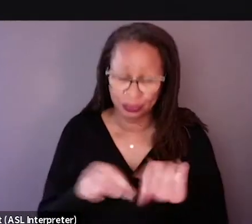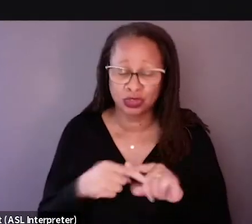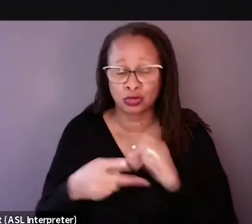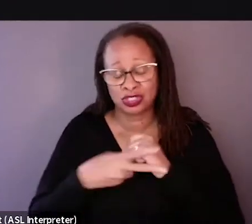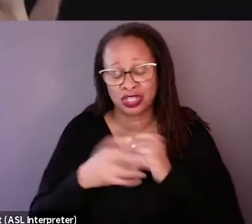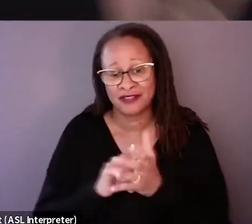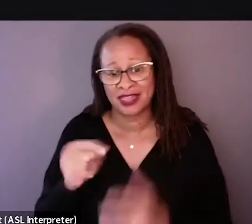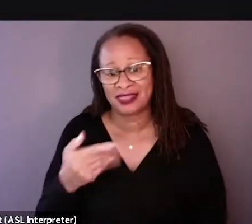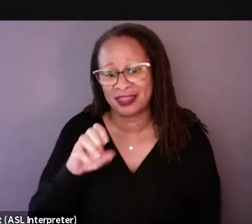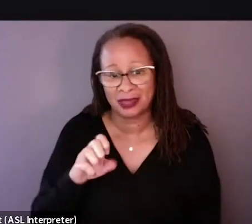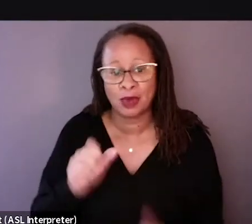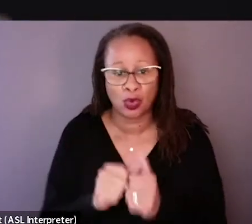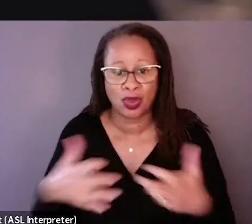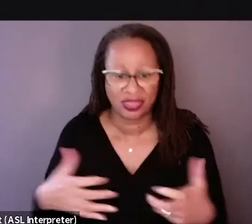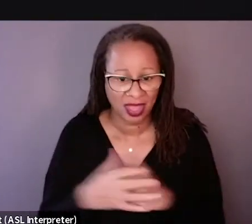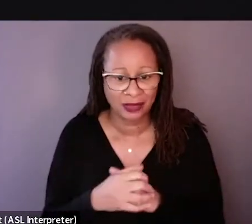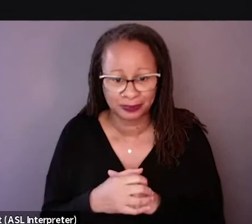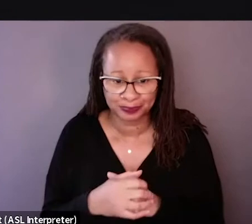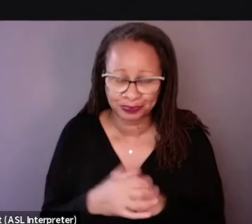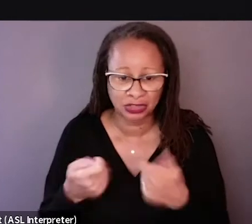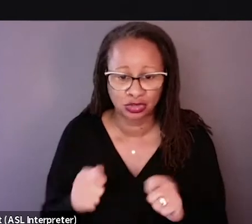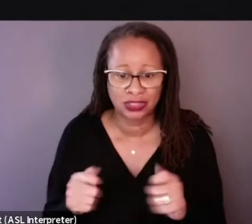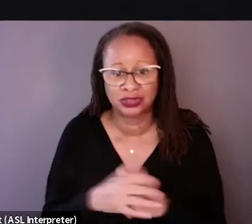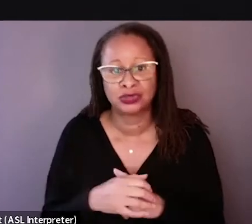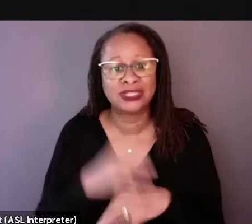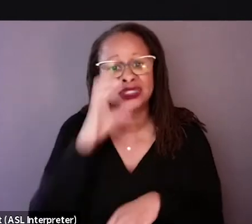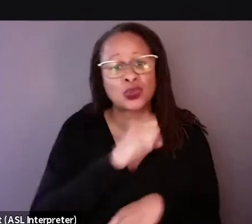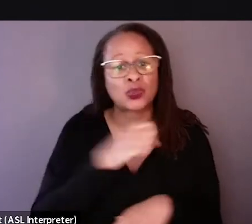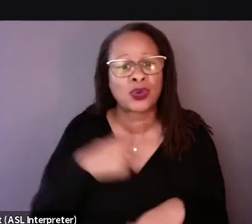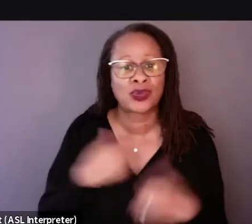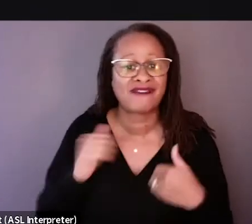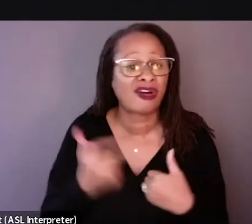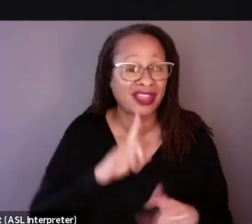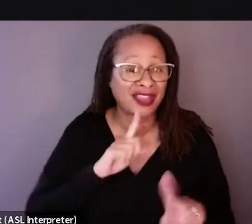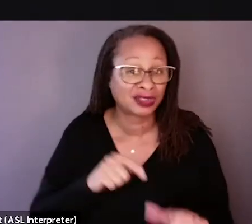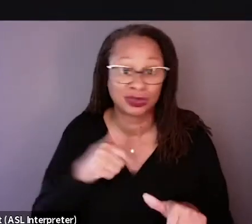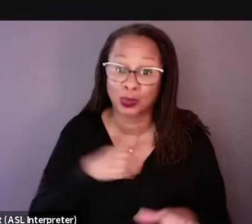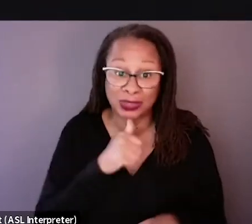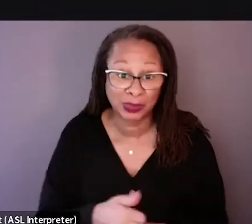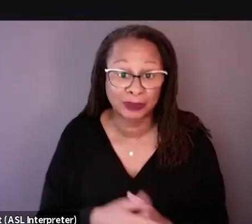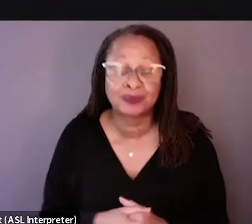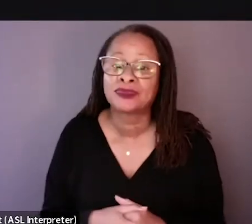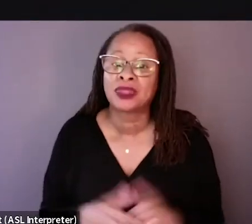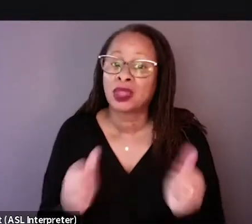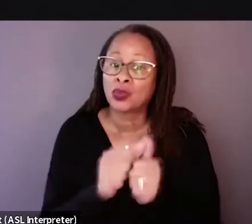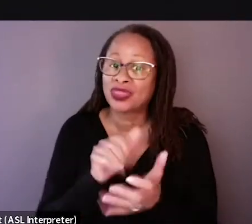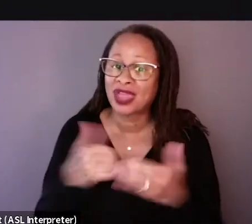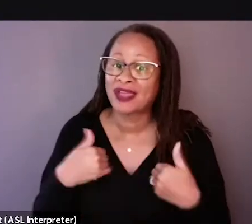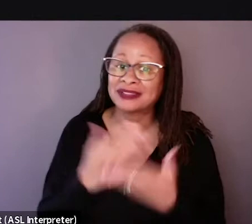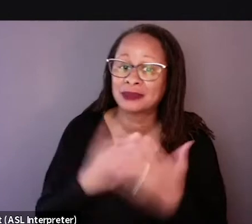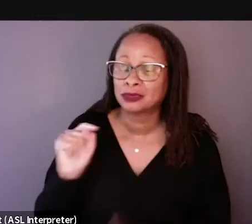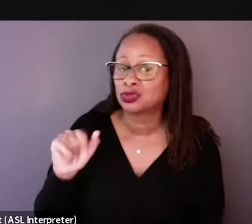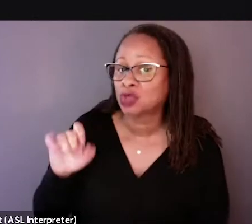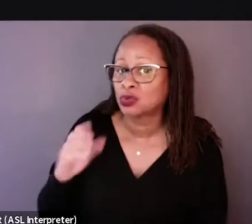theme without trying to paper over it too much, to presume that we had all the answers. We certainly didn't. That said, there was some tones